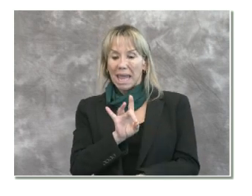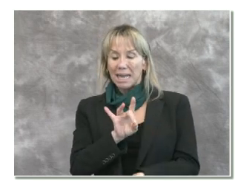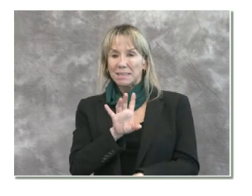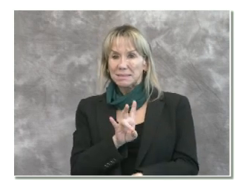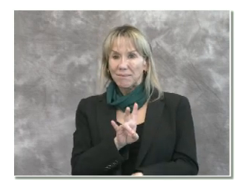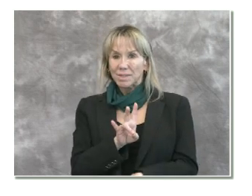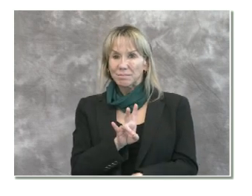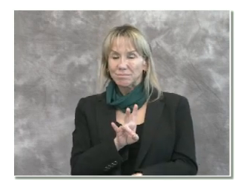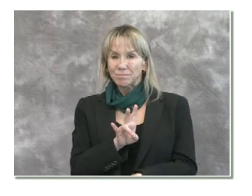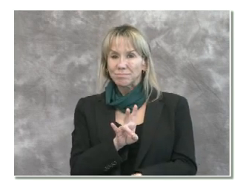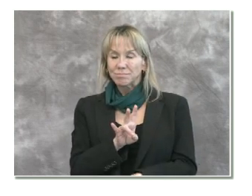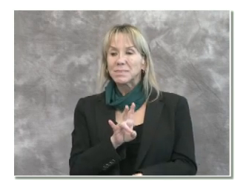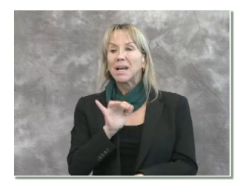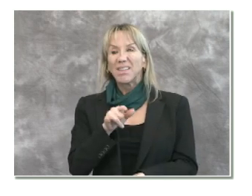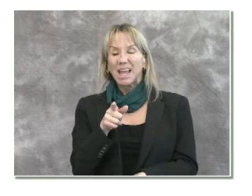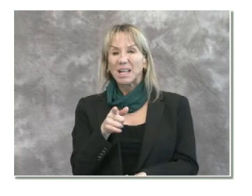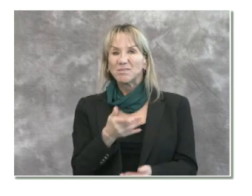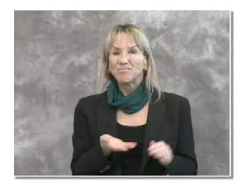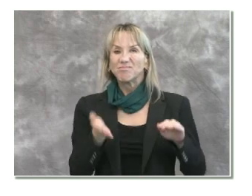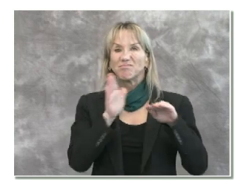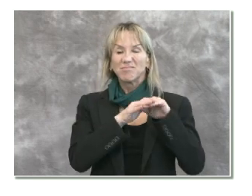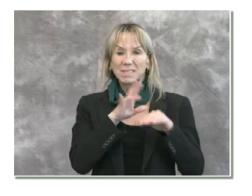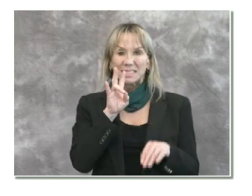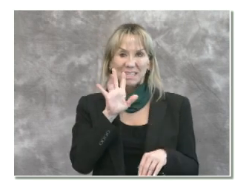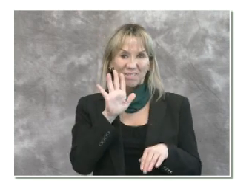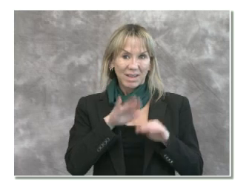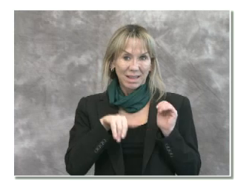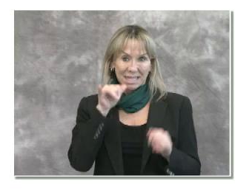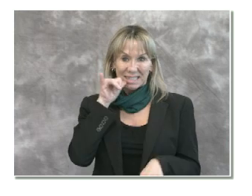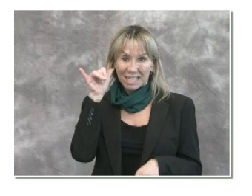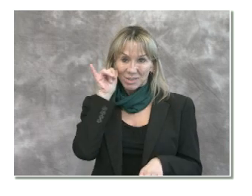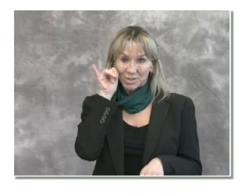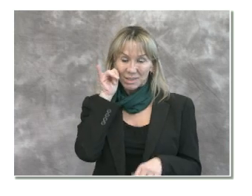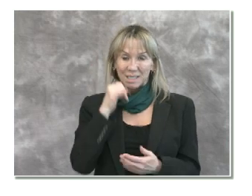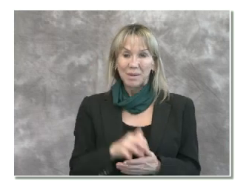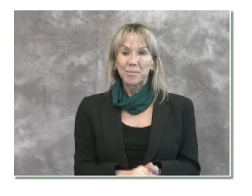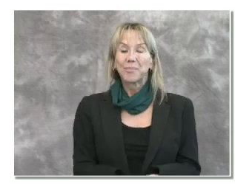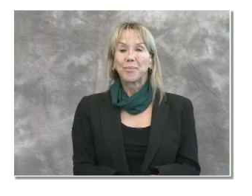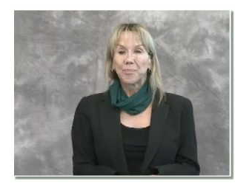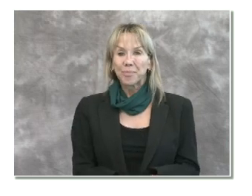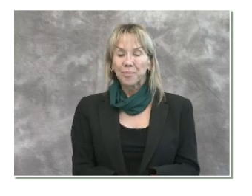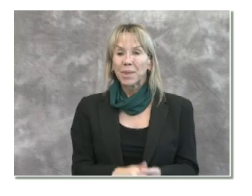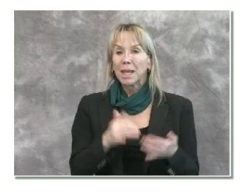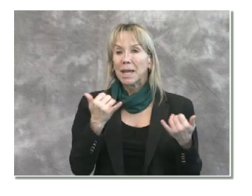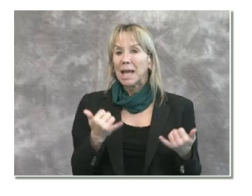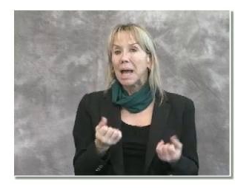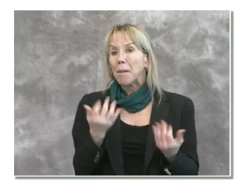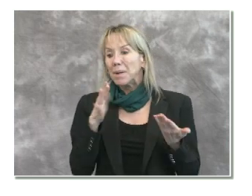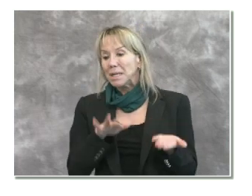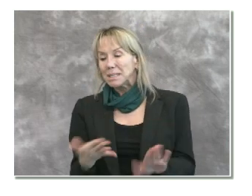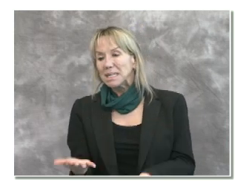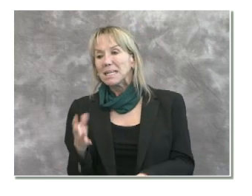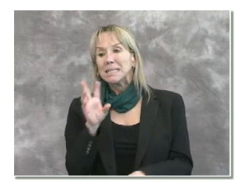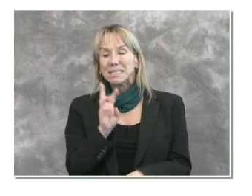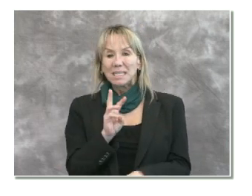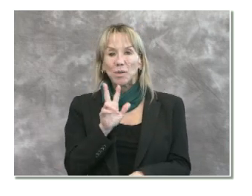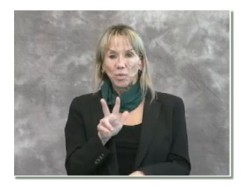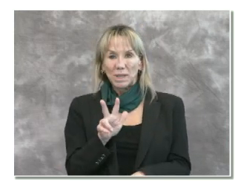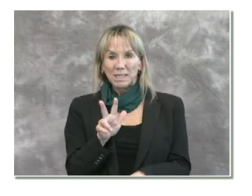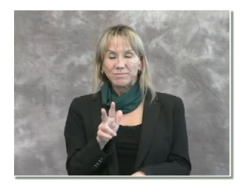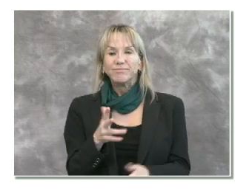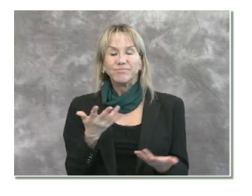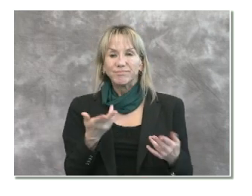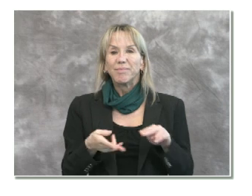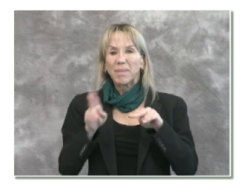2,087 cases, which is 75 more cases than reported yesterday, and 63 deaths, which is 3 more deaths